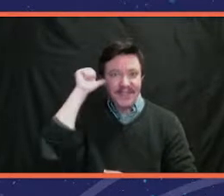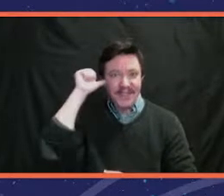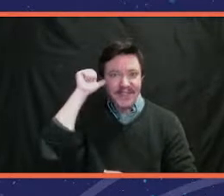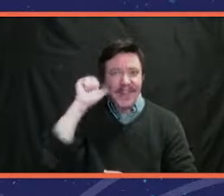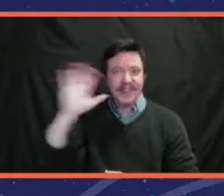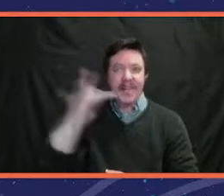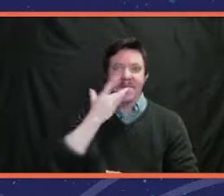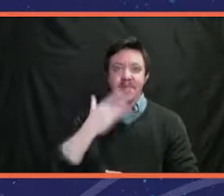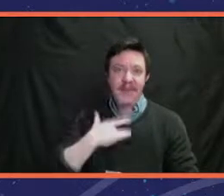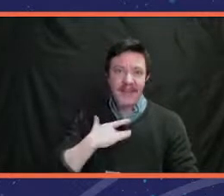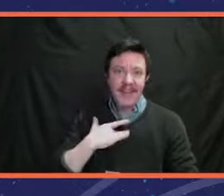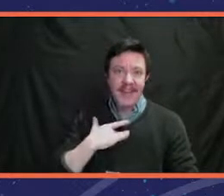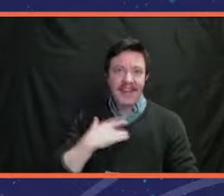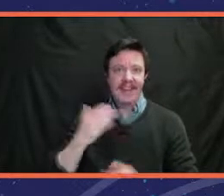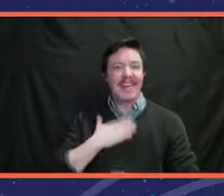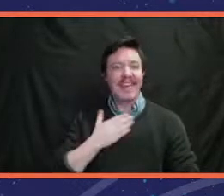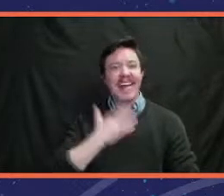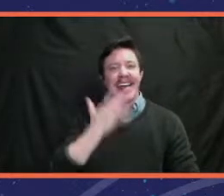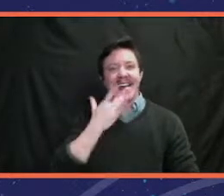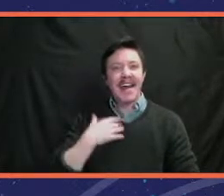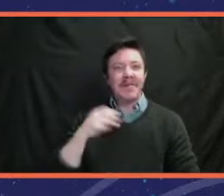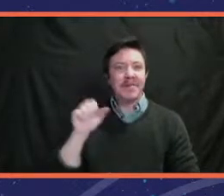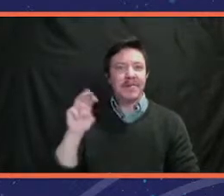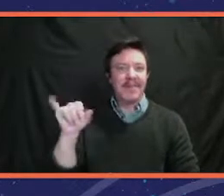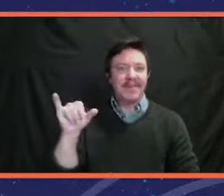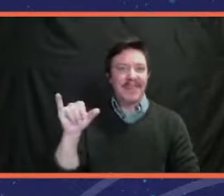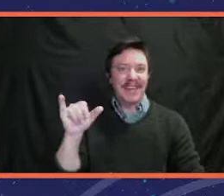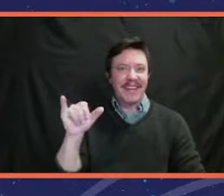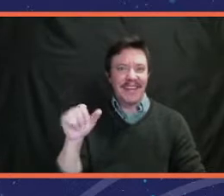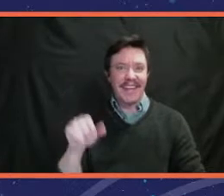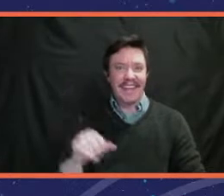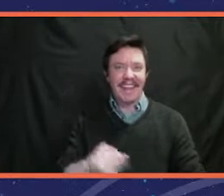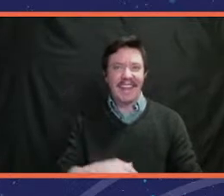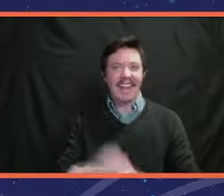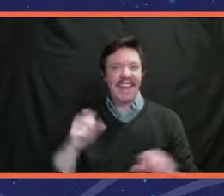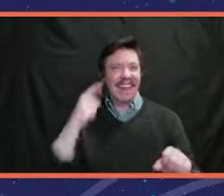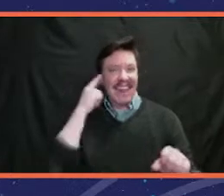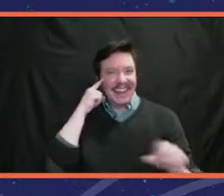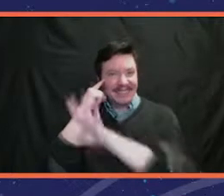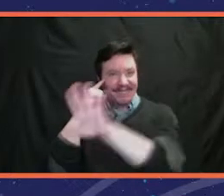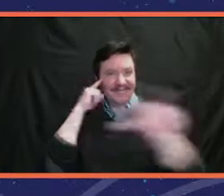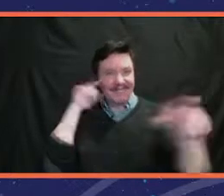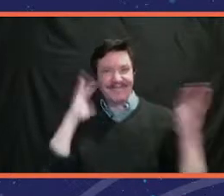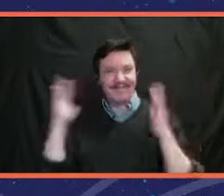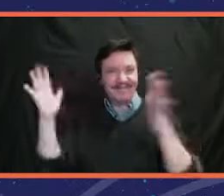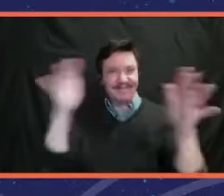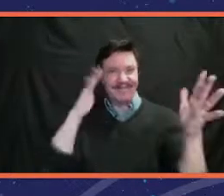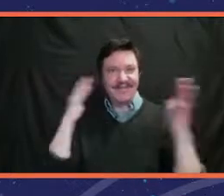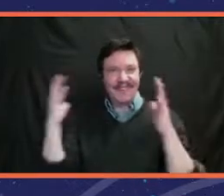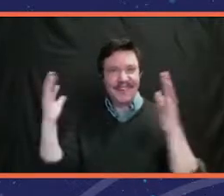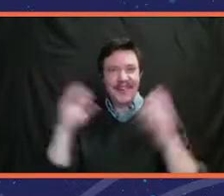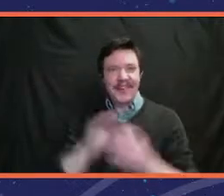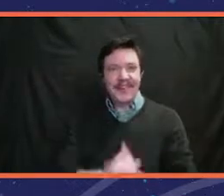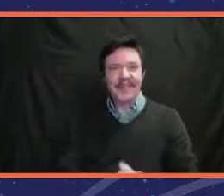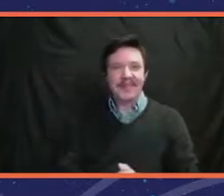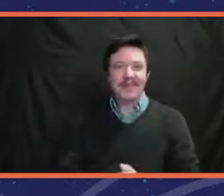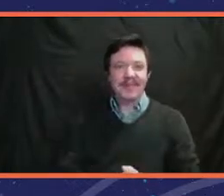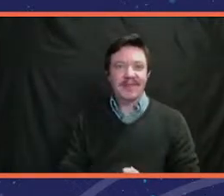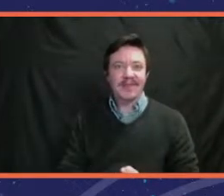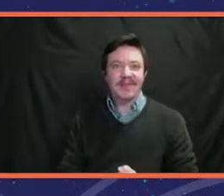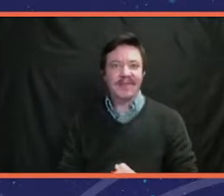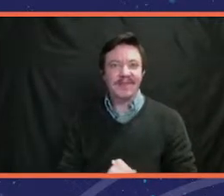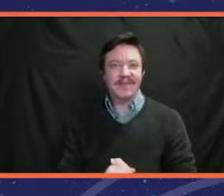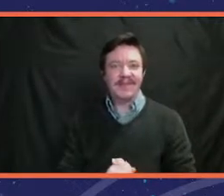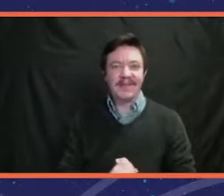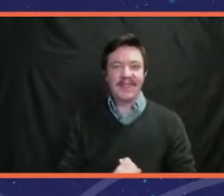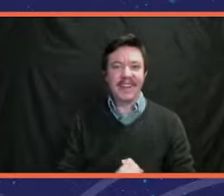Happy birthday, Ebony. I can hear you all cheering. And yeah, this whole thing was a big